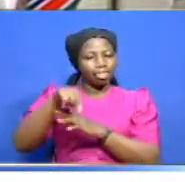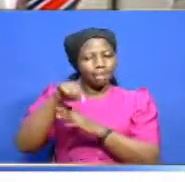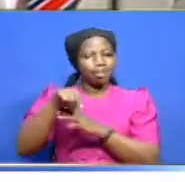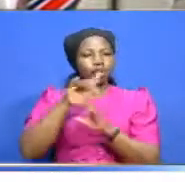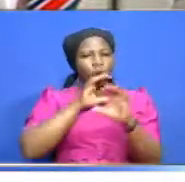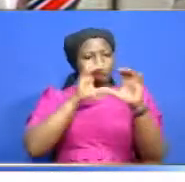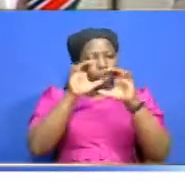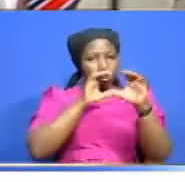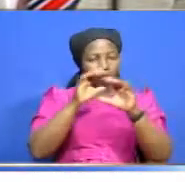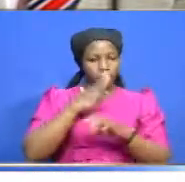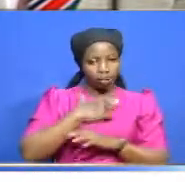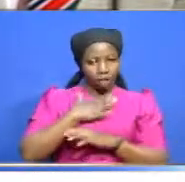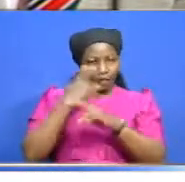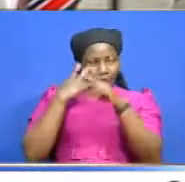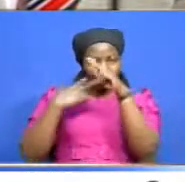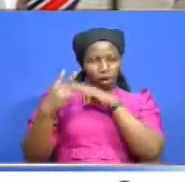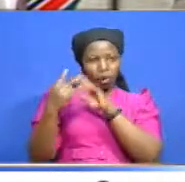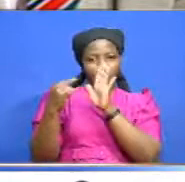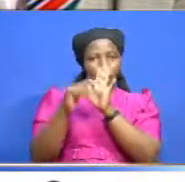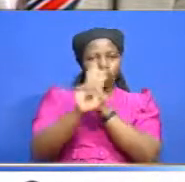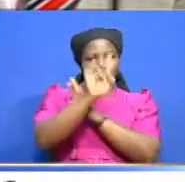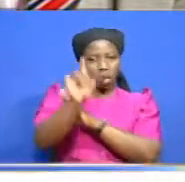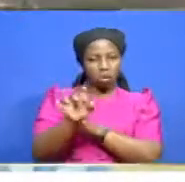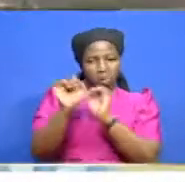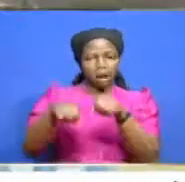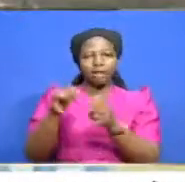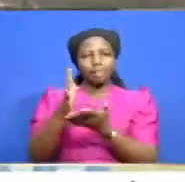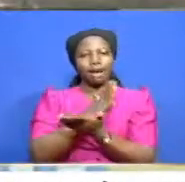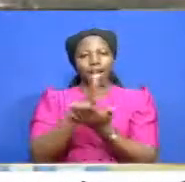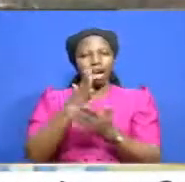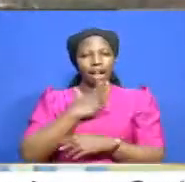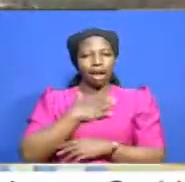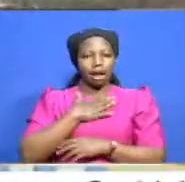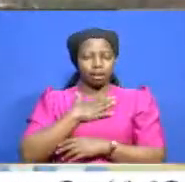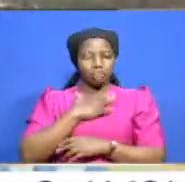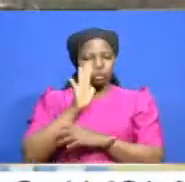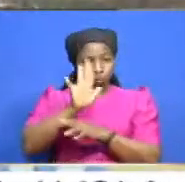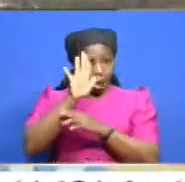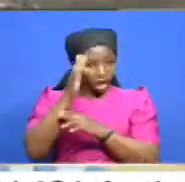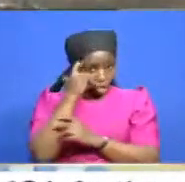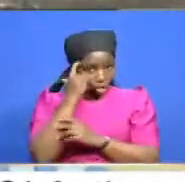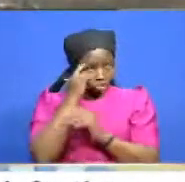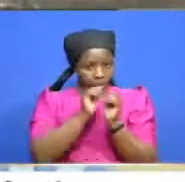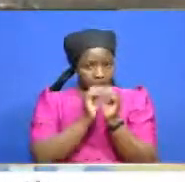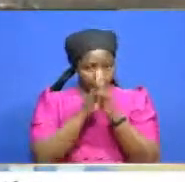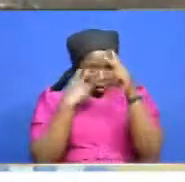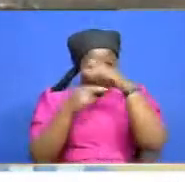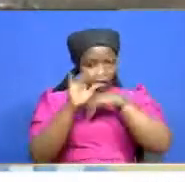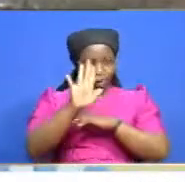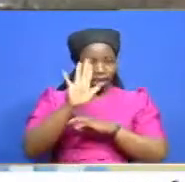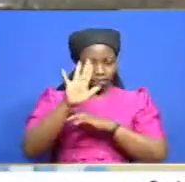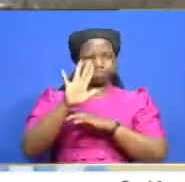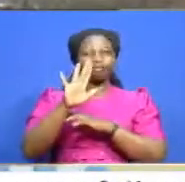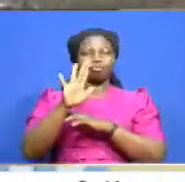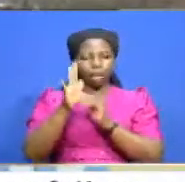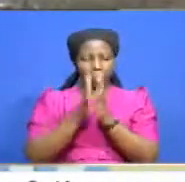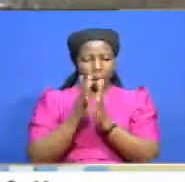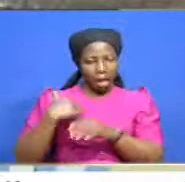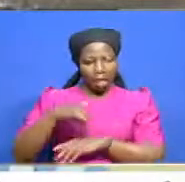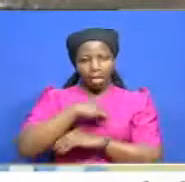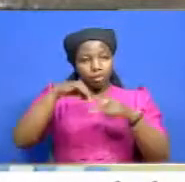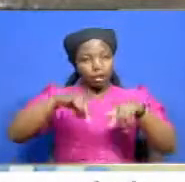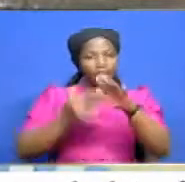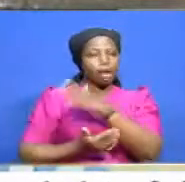That's where you can be able to share your thoughts and views with us. And this morning we are asking you, should basic